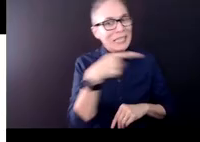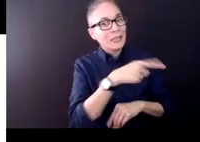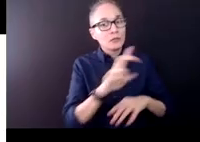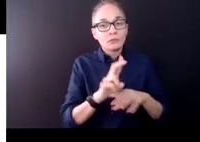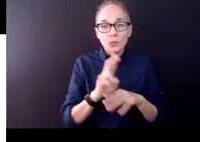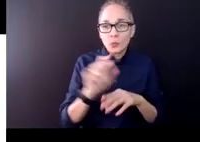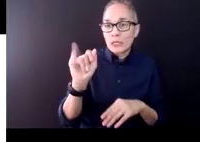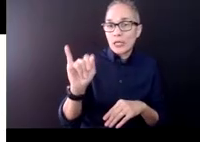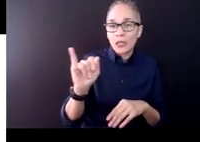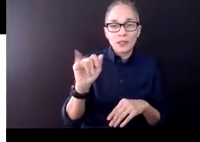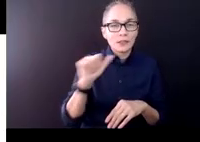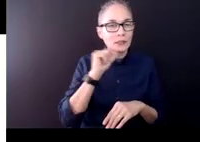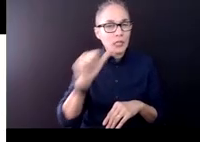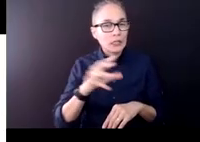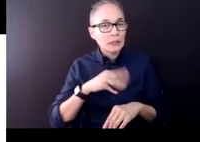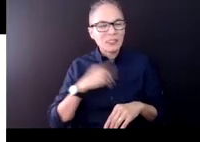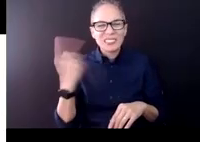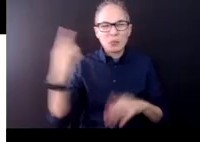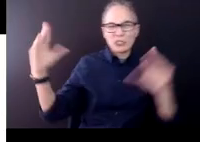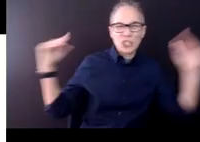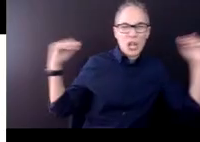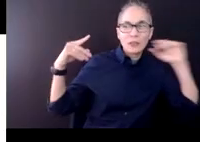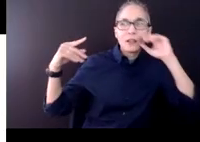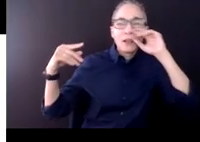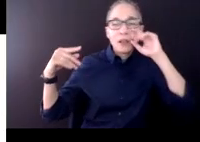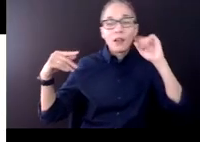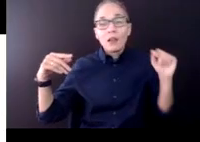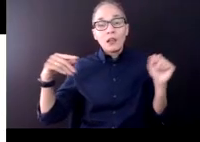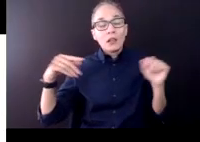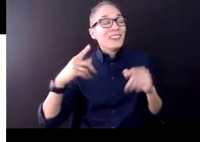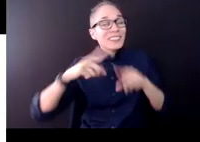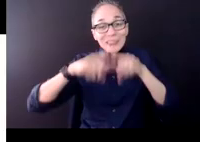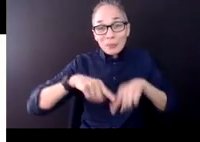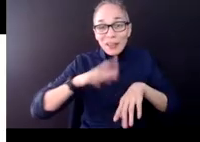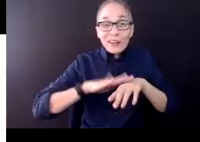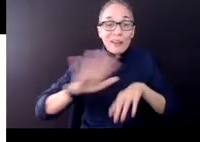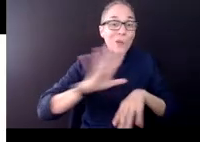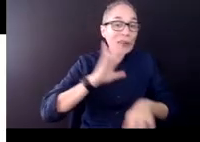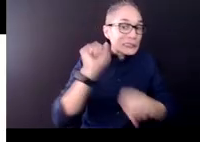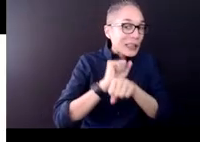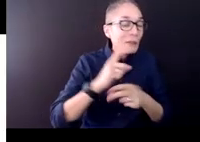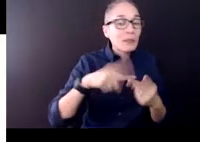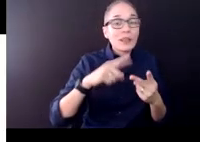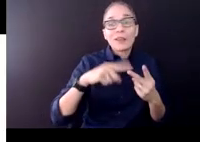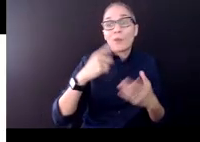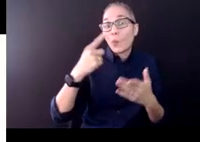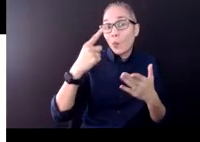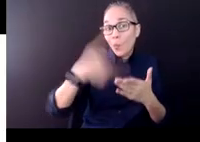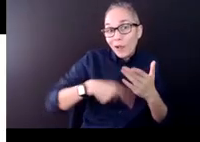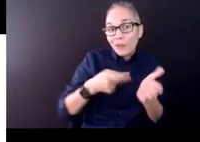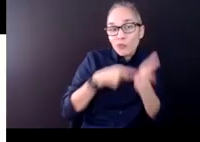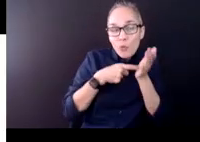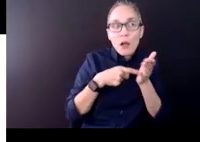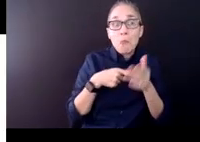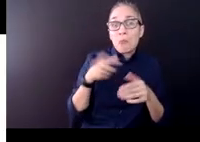lunes, depending on what your students are doing, depending on the assignment. This could be